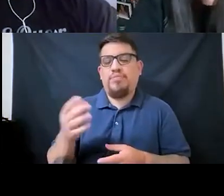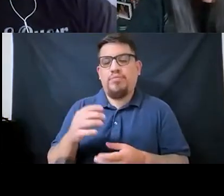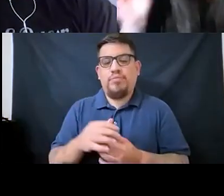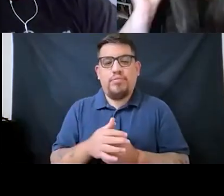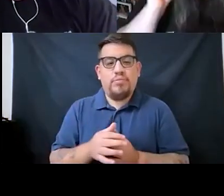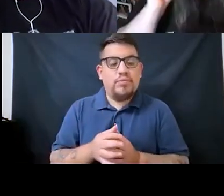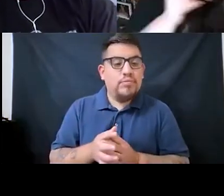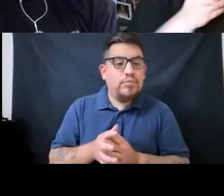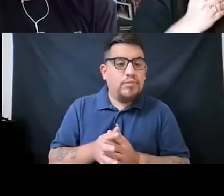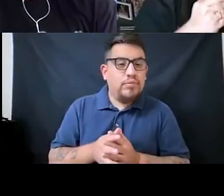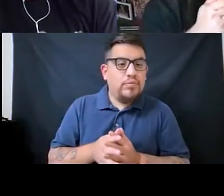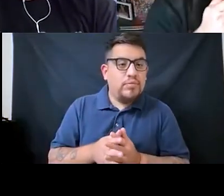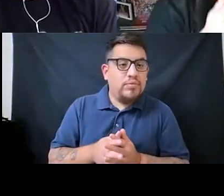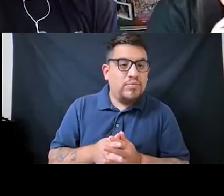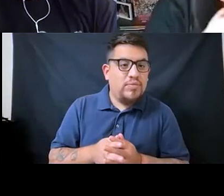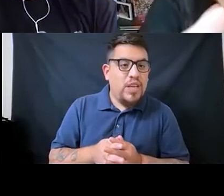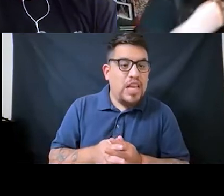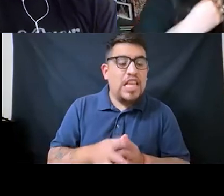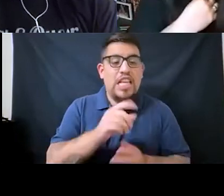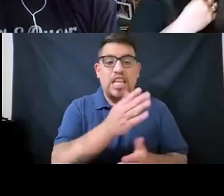And so they did their part for the fat and queer.